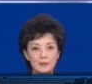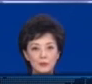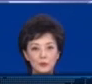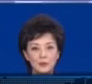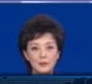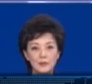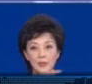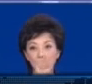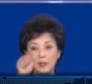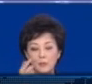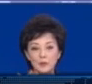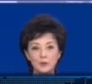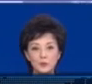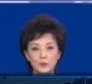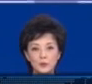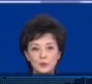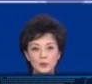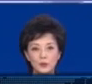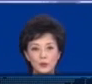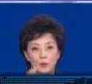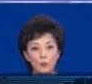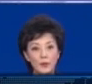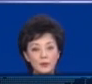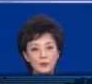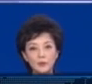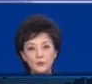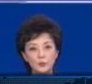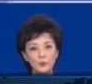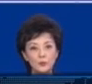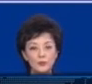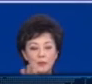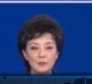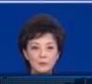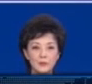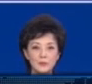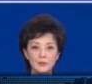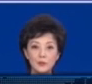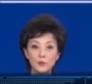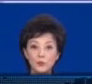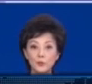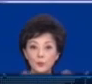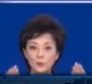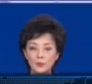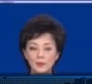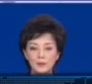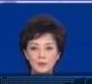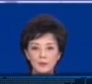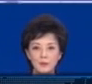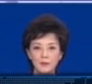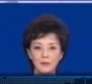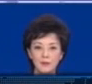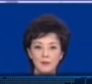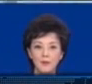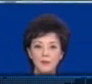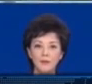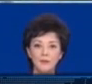We also encourage our domestic manufacturers to work with overseas counterparts so